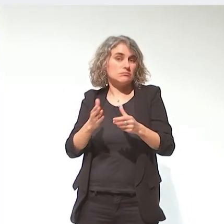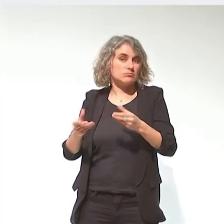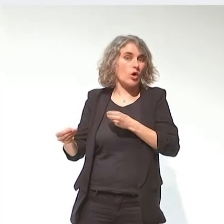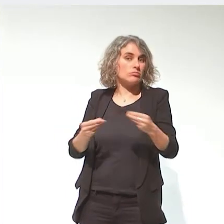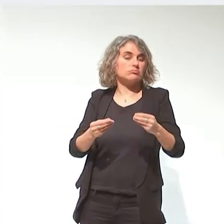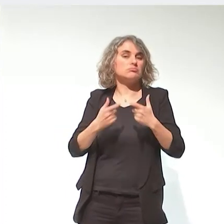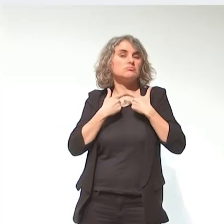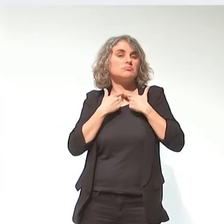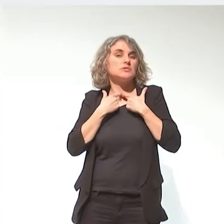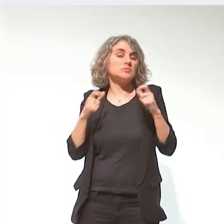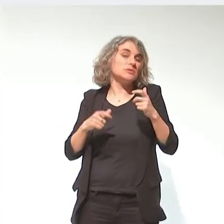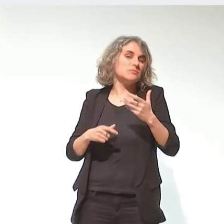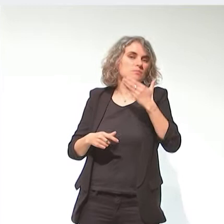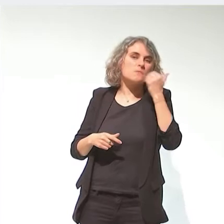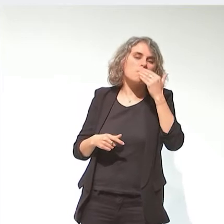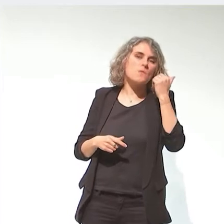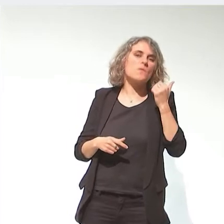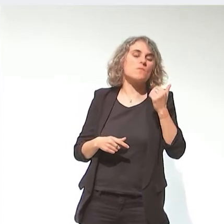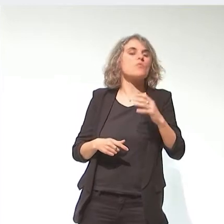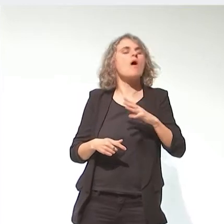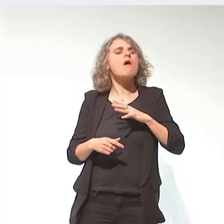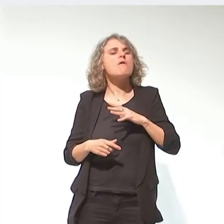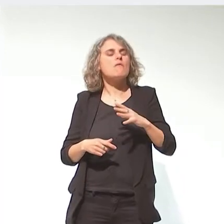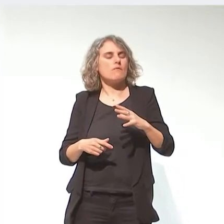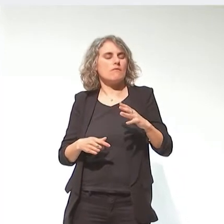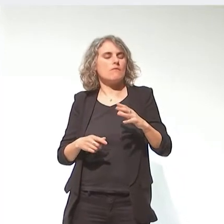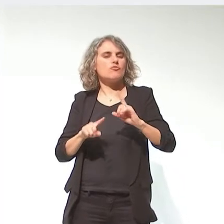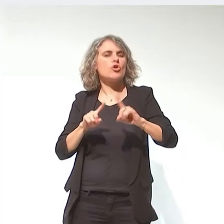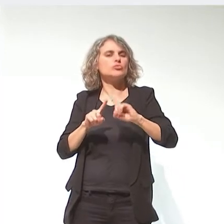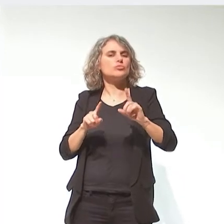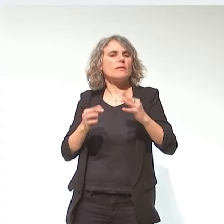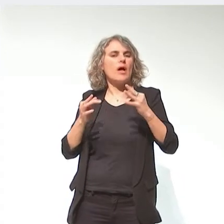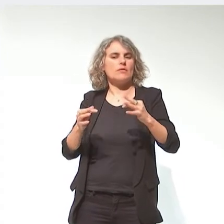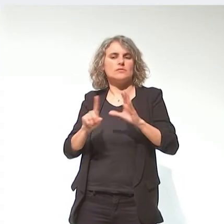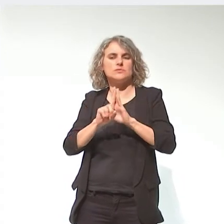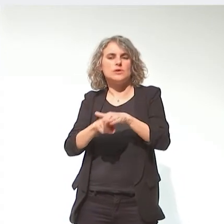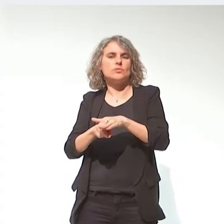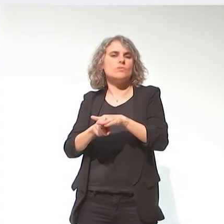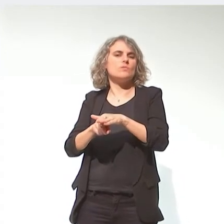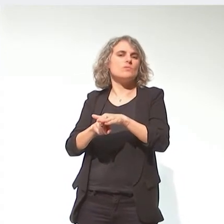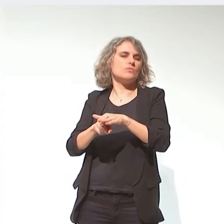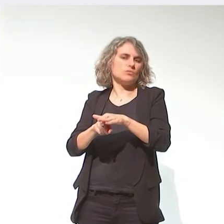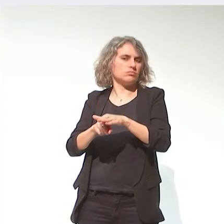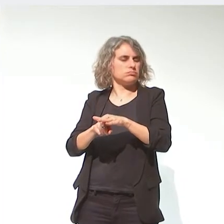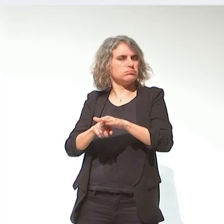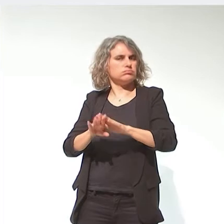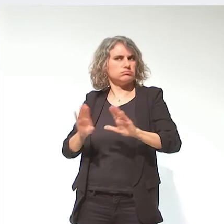the accessibility and enabler rights, autonomy and equality strand, and other strands in the strategy, we